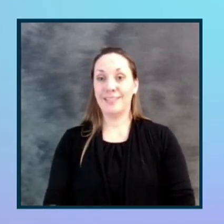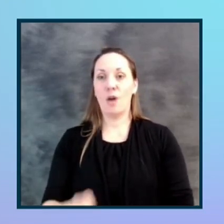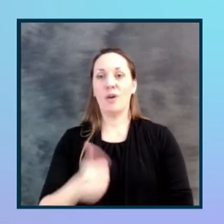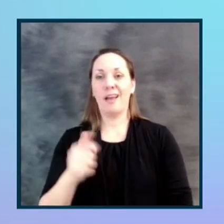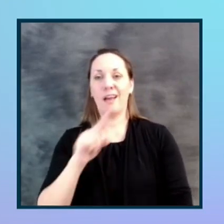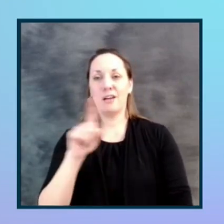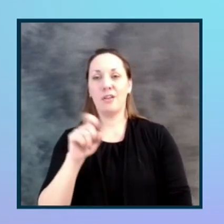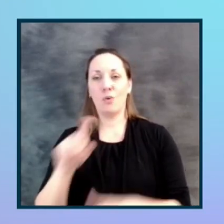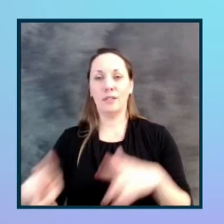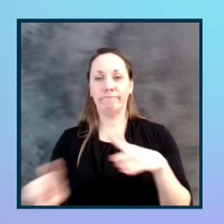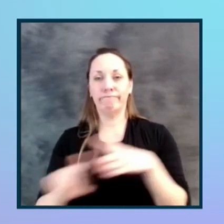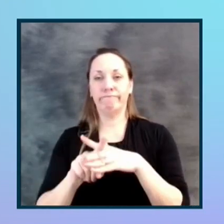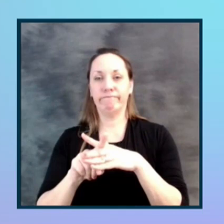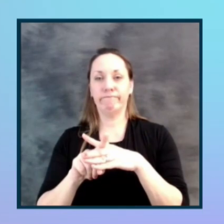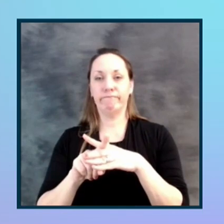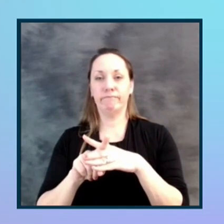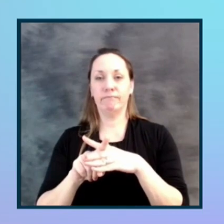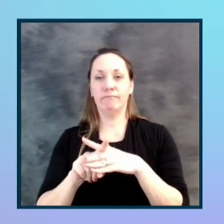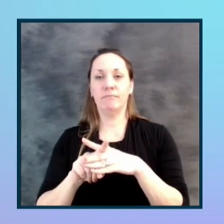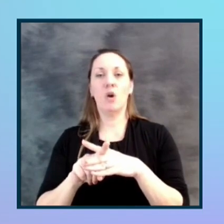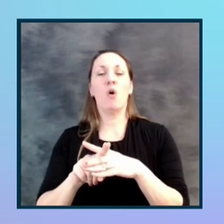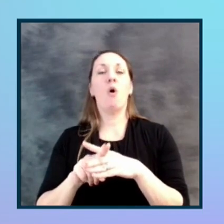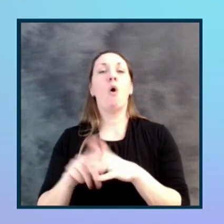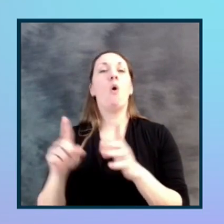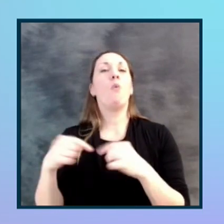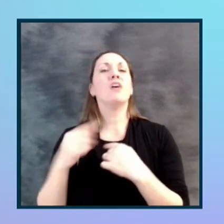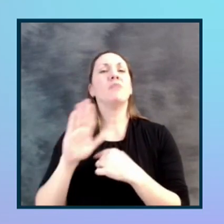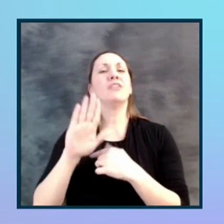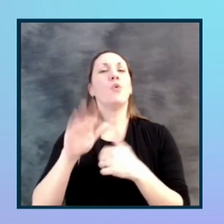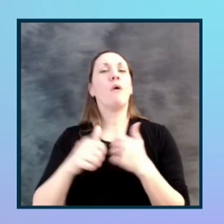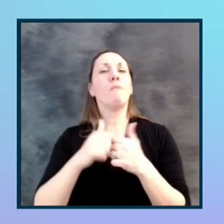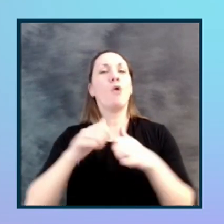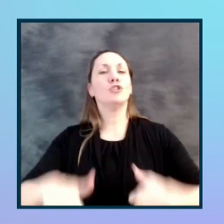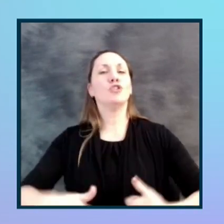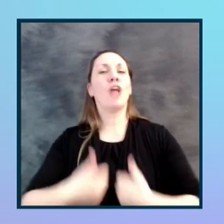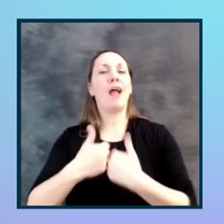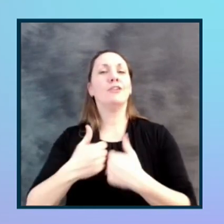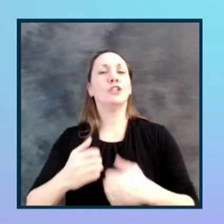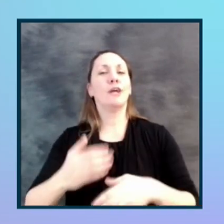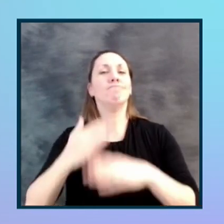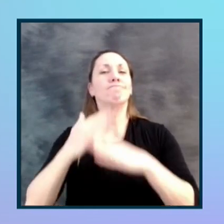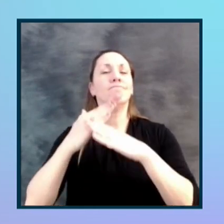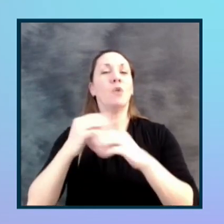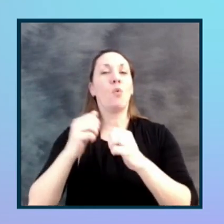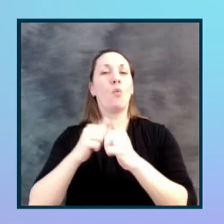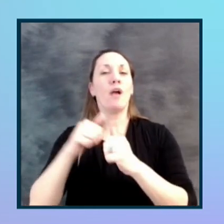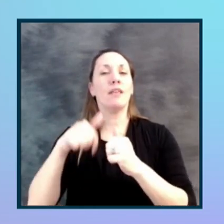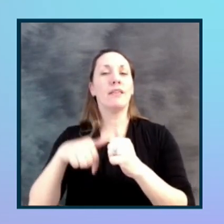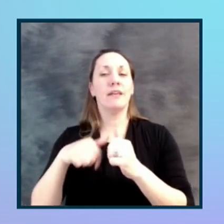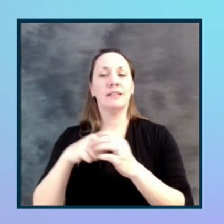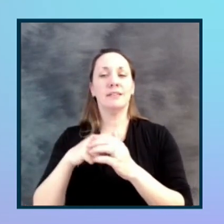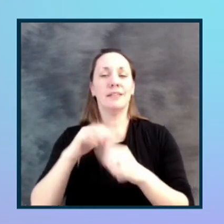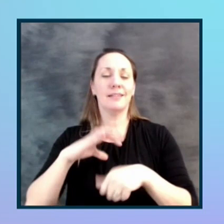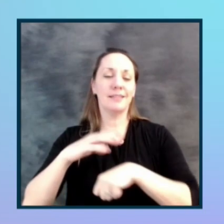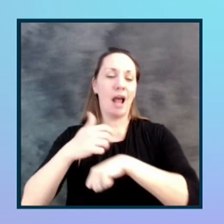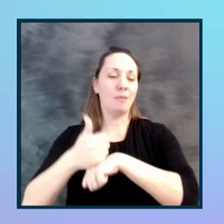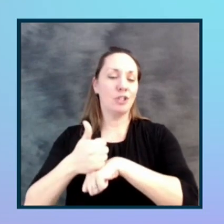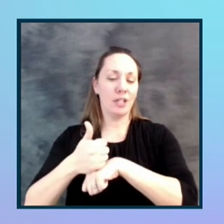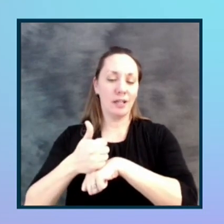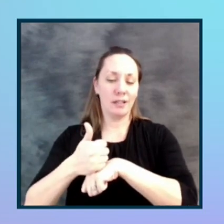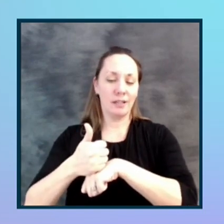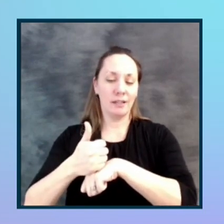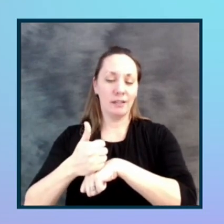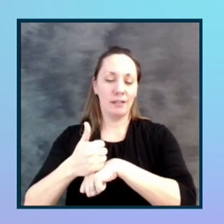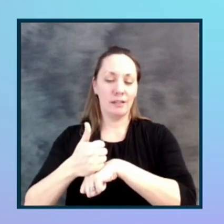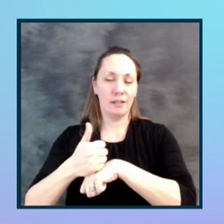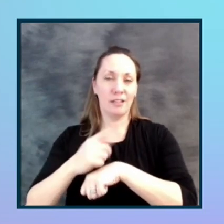in now. What has been your most challenging roadblock with establishing